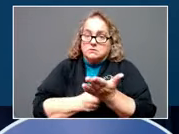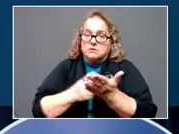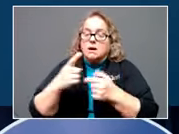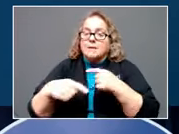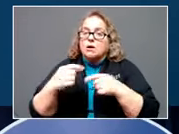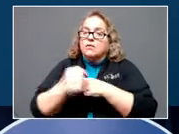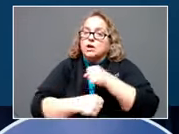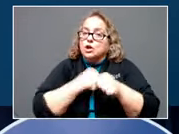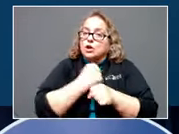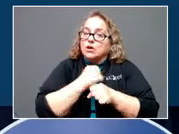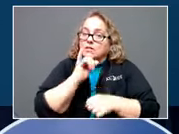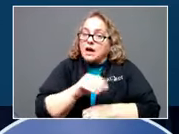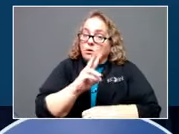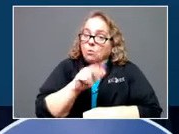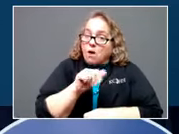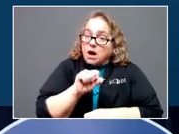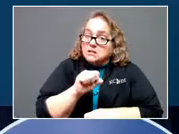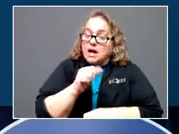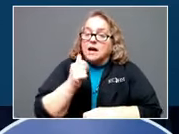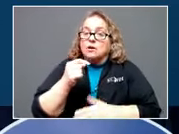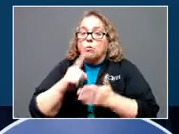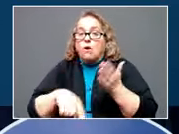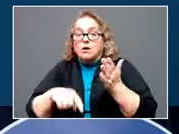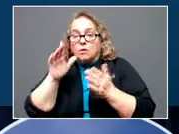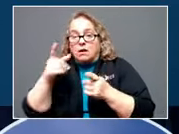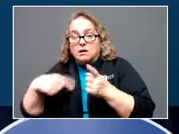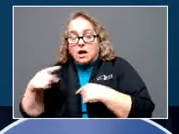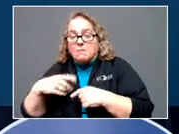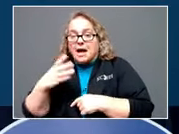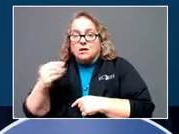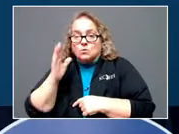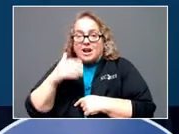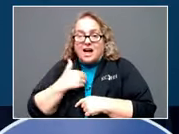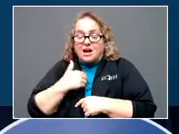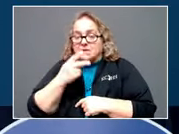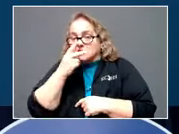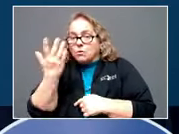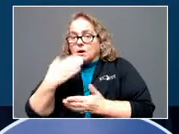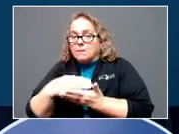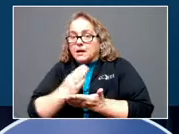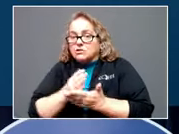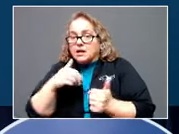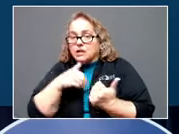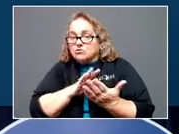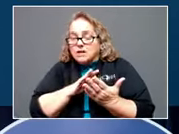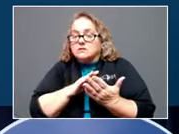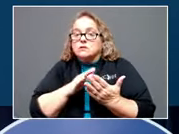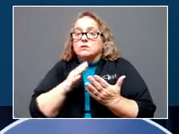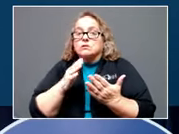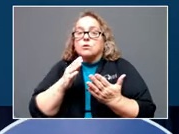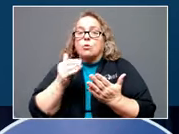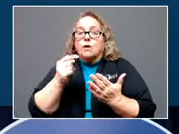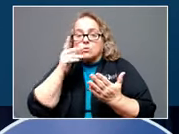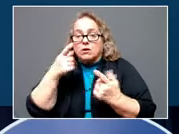to come. We'll give a little preview of the budget address, which is coming up. It's our chance to turn 2 years of great economic progress